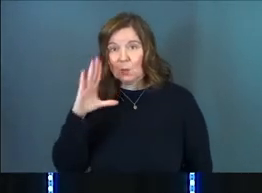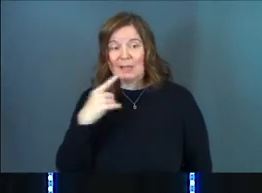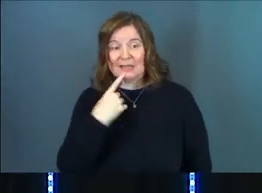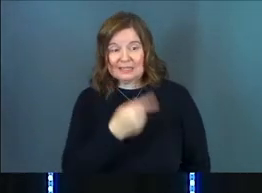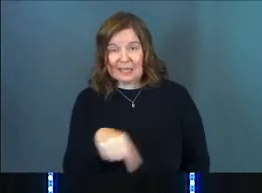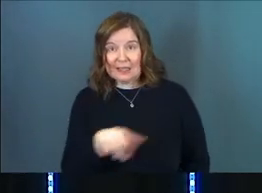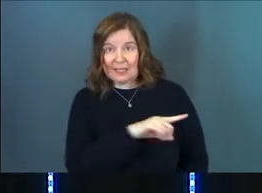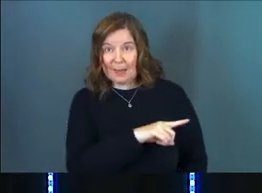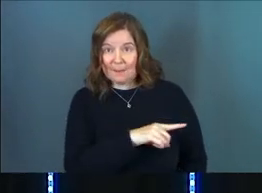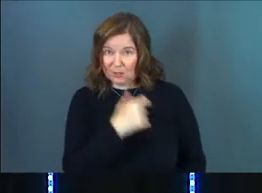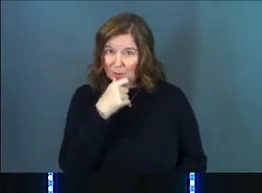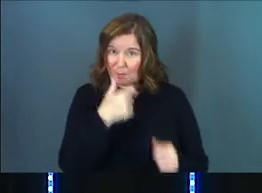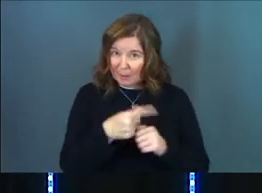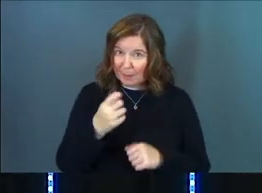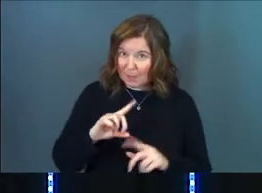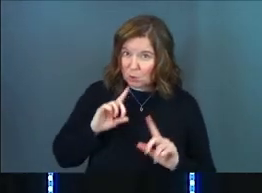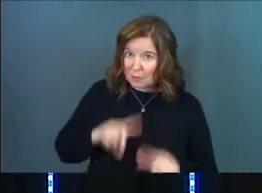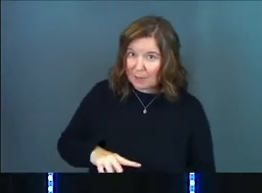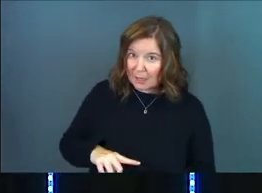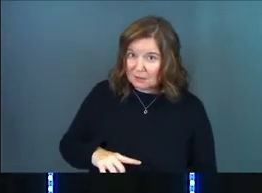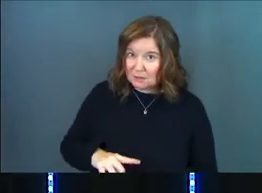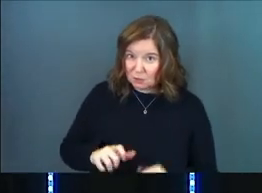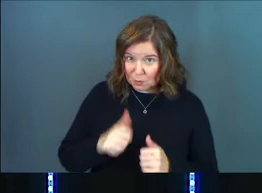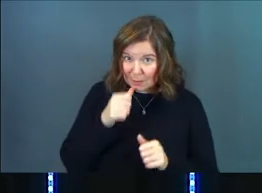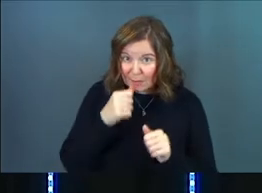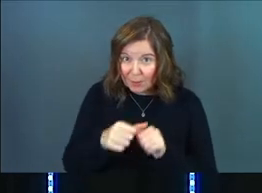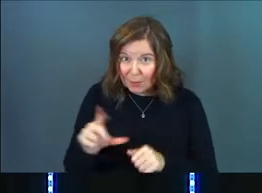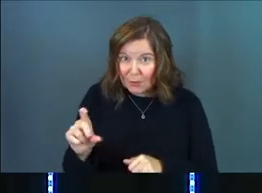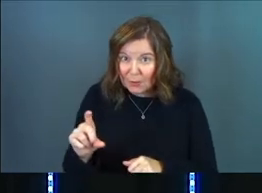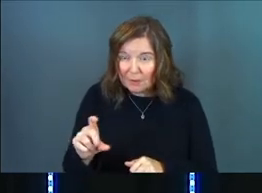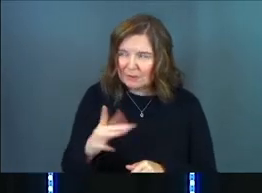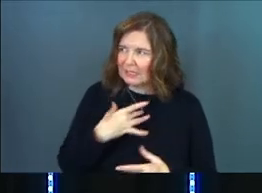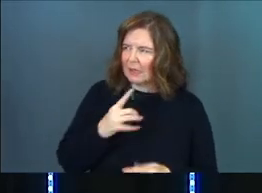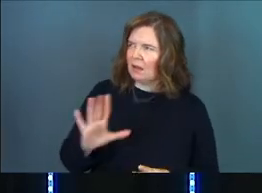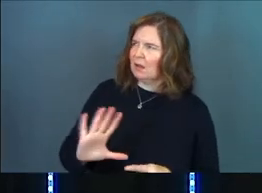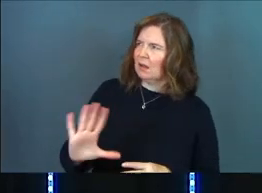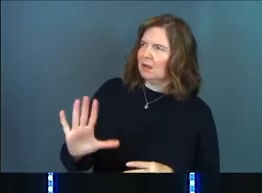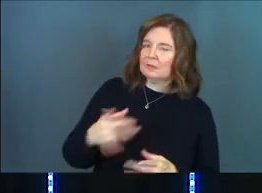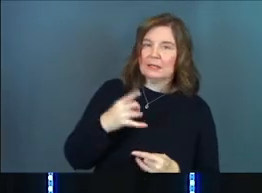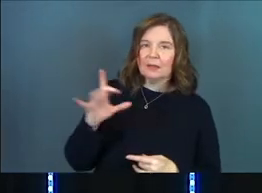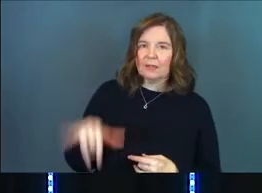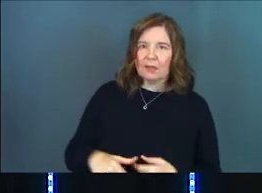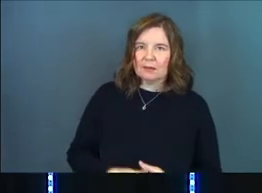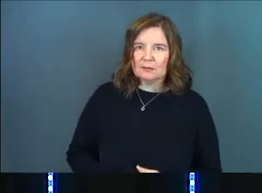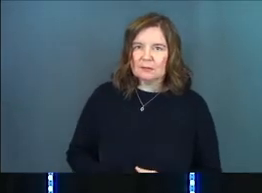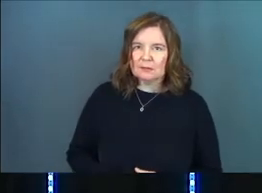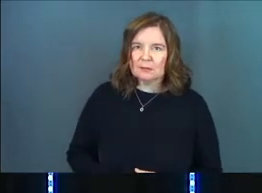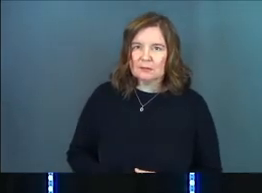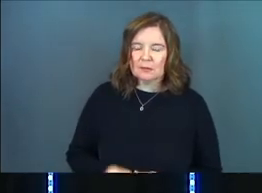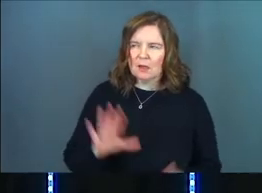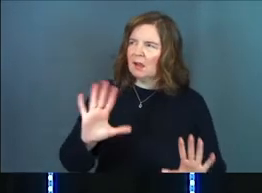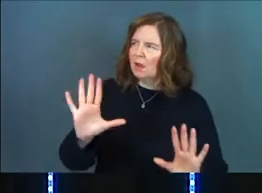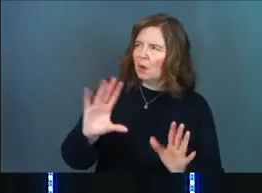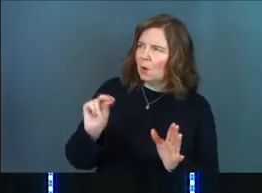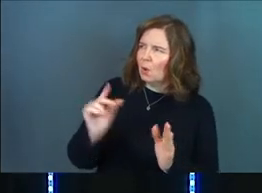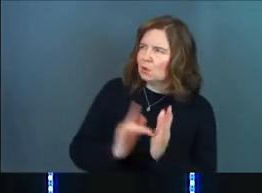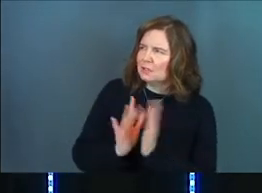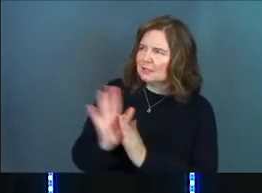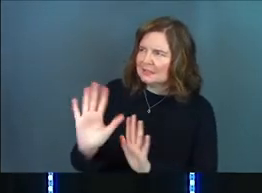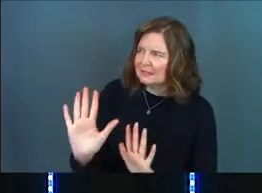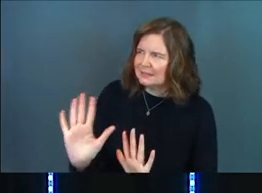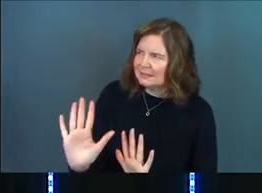the disciples that. And do you remember how Peter responds to that? He didn't like that. He says, no,